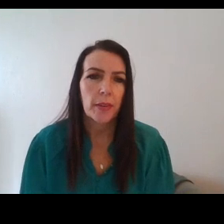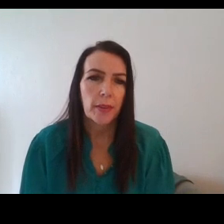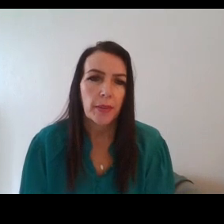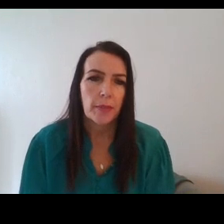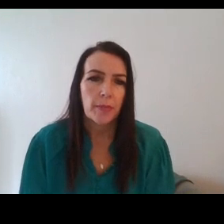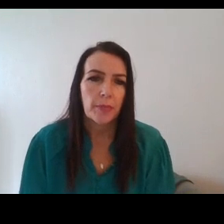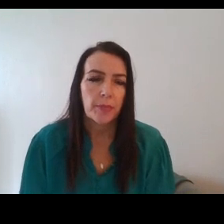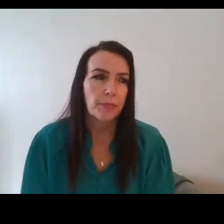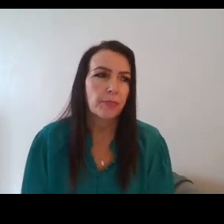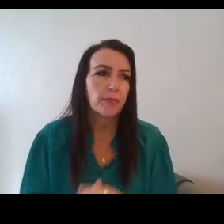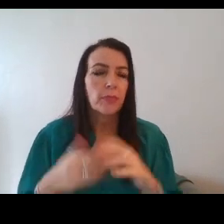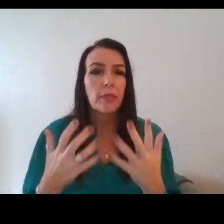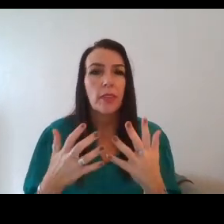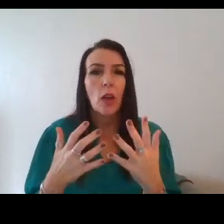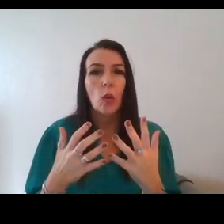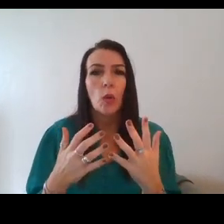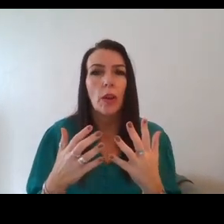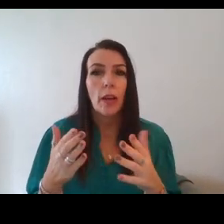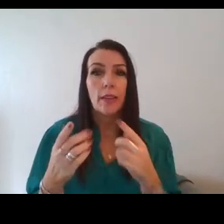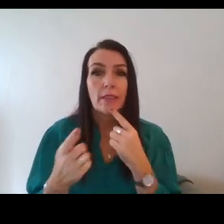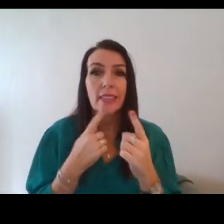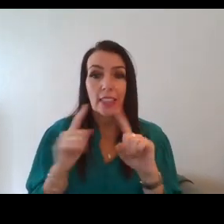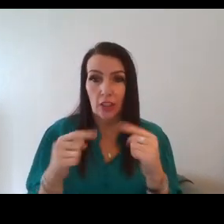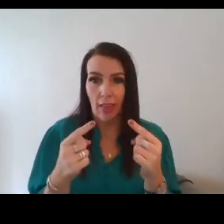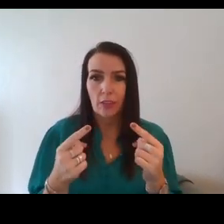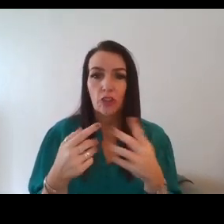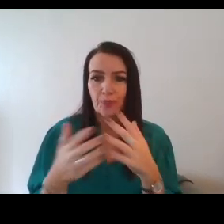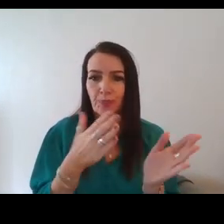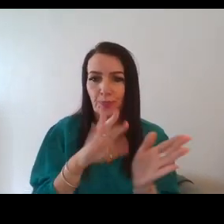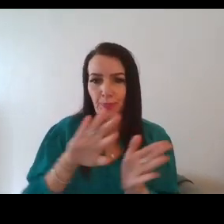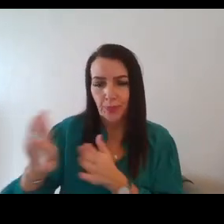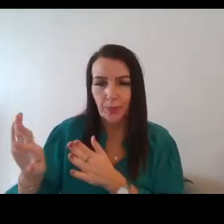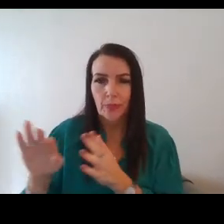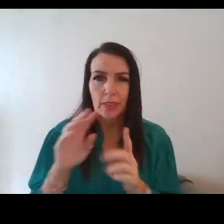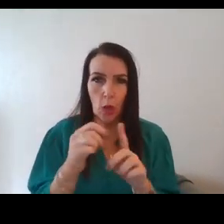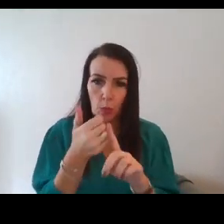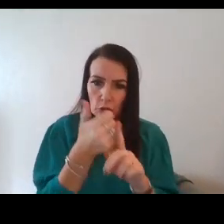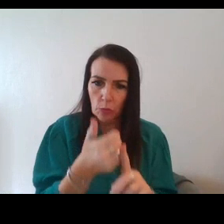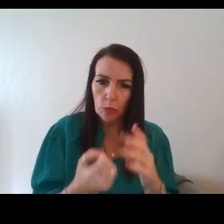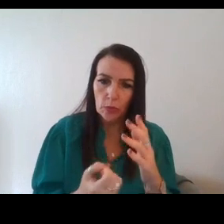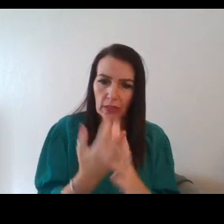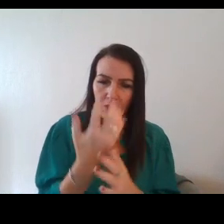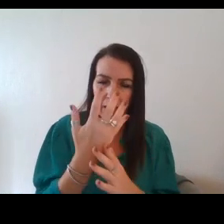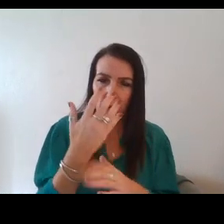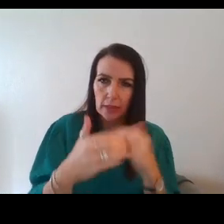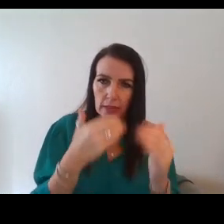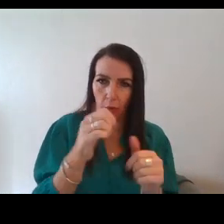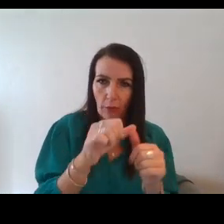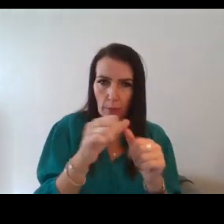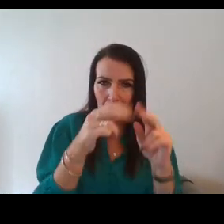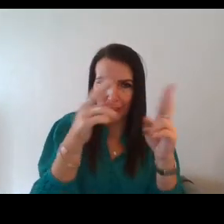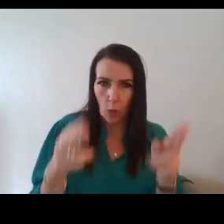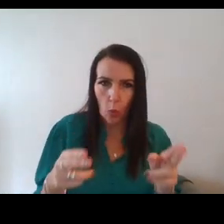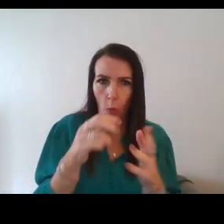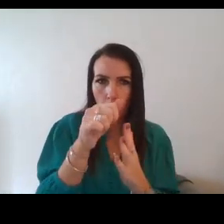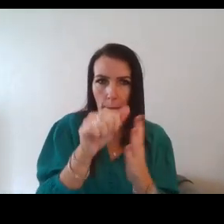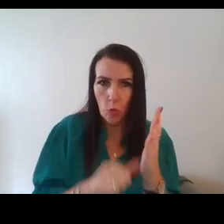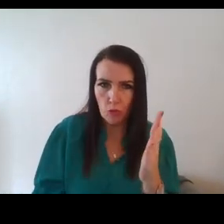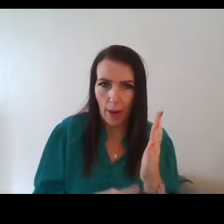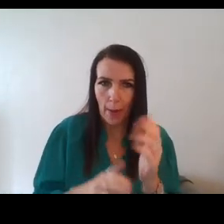Now that the initial data challenge has been addressed, we're starting to work with WICA to support the development of their Better Homes Hub, a program to scale up regional